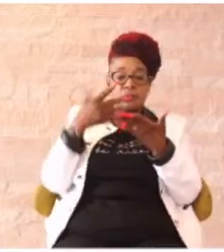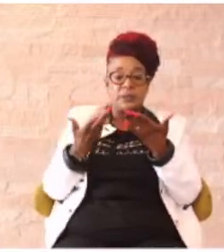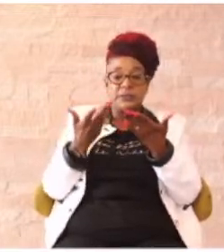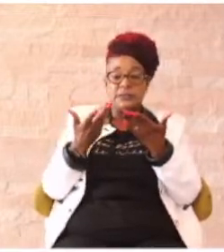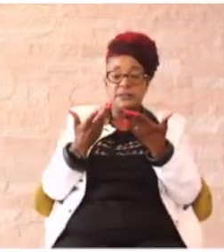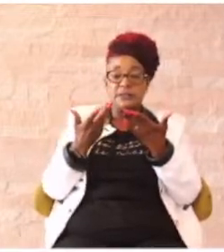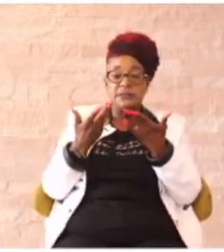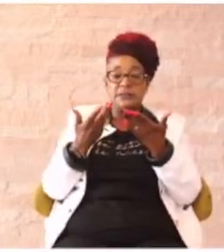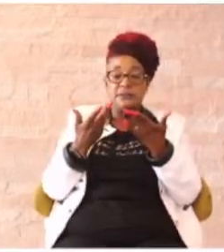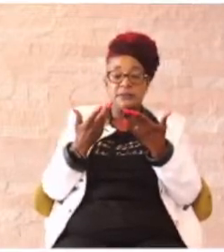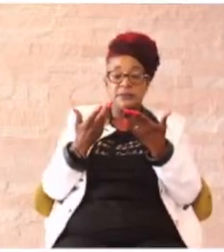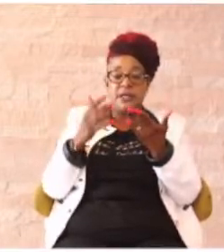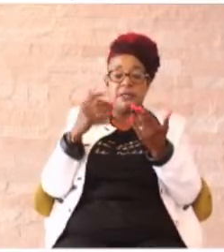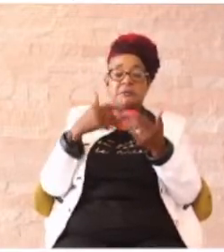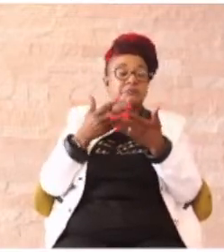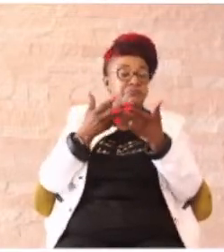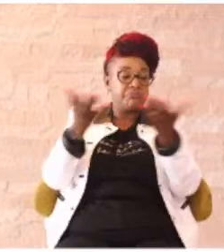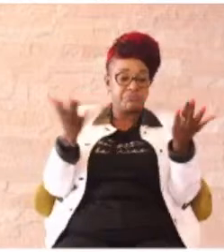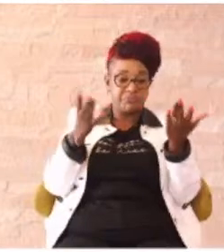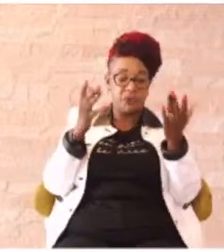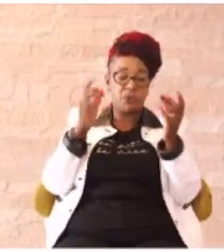home and see my kids.